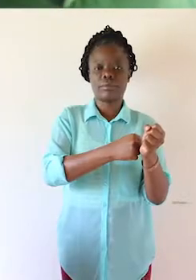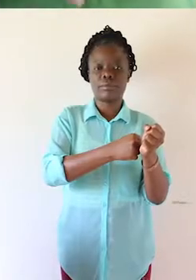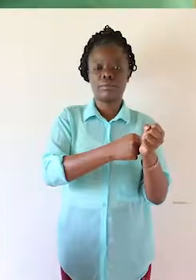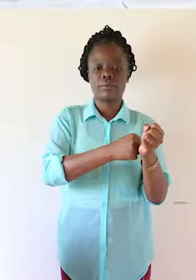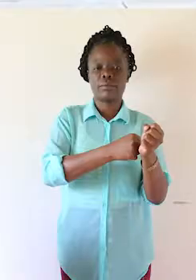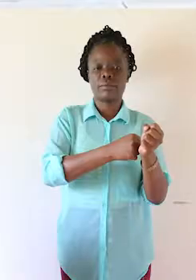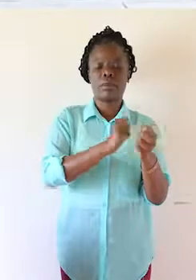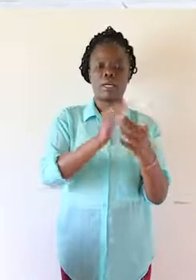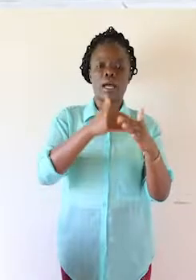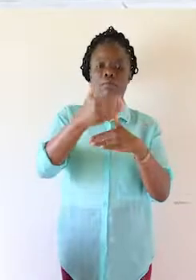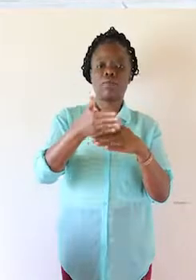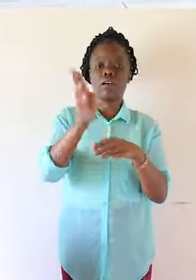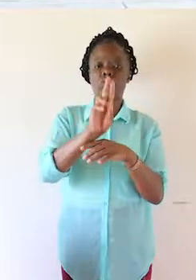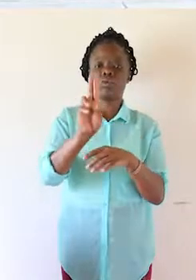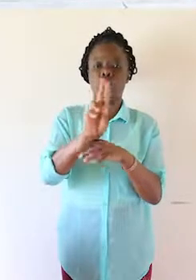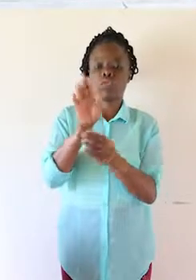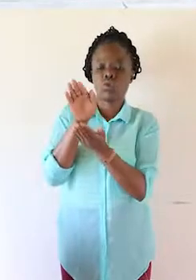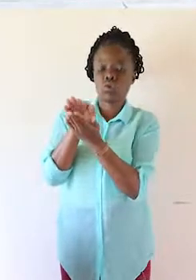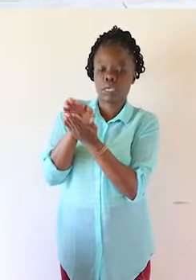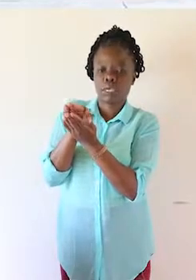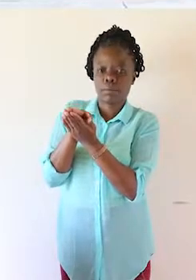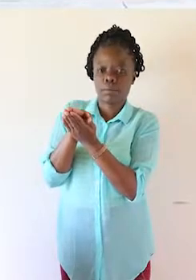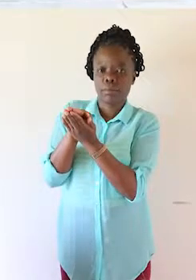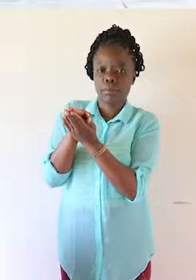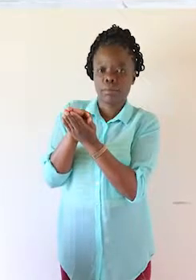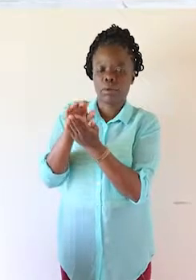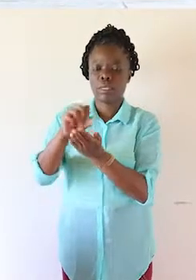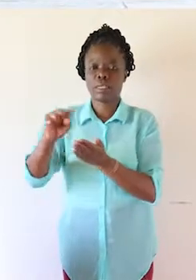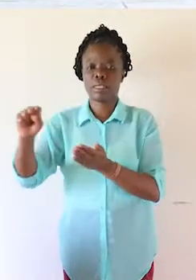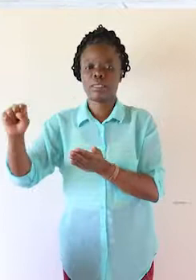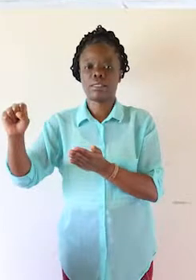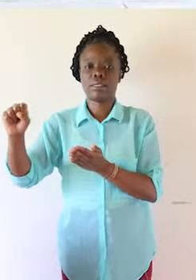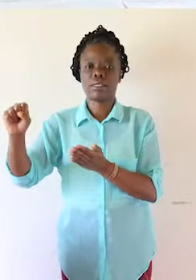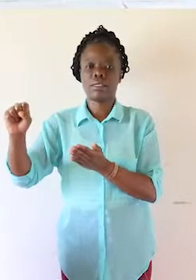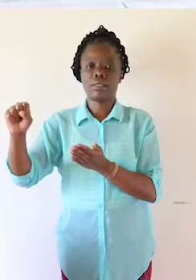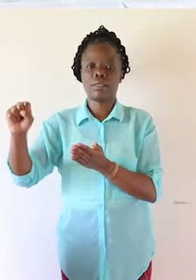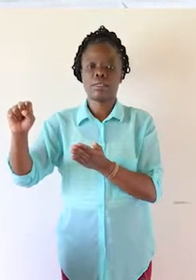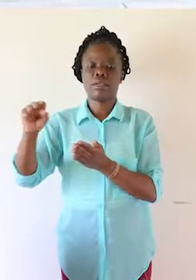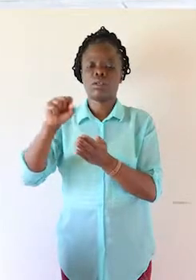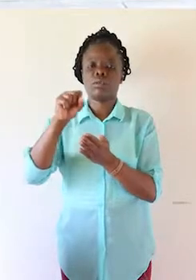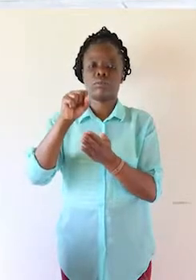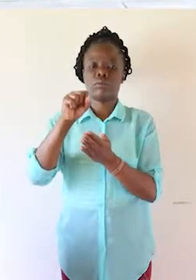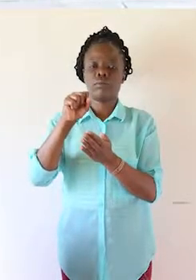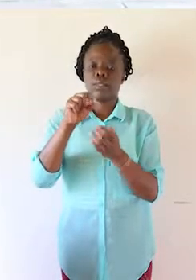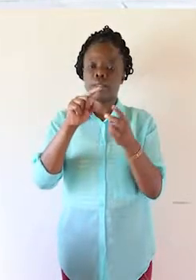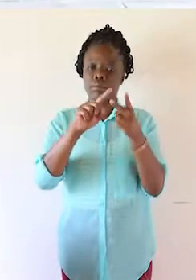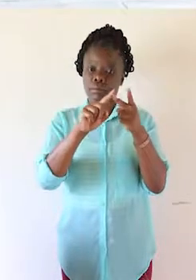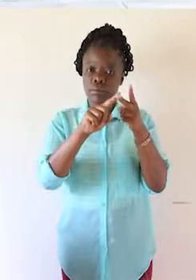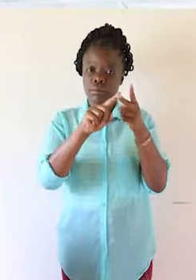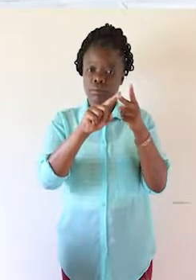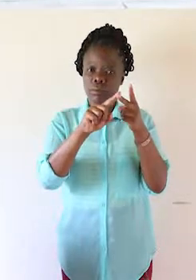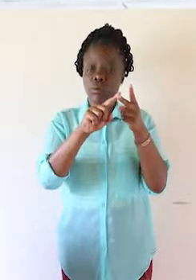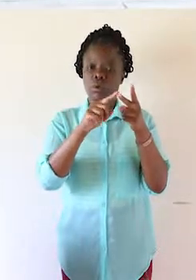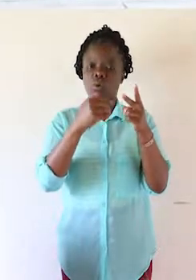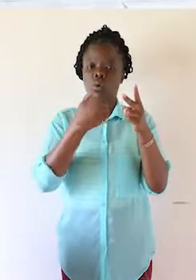This one, big. So after use, you keep it on sides. So that one.